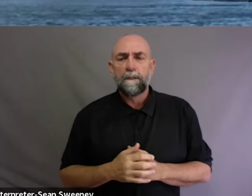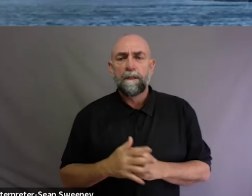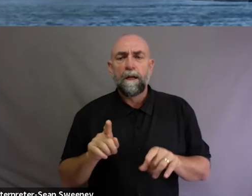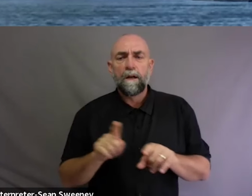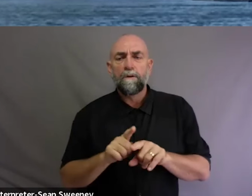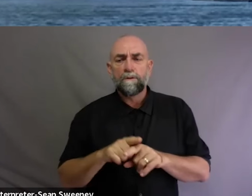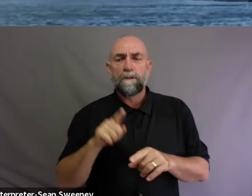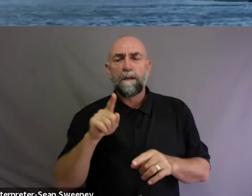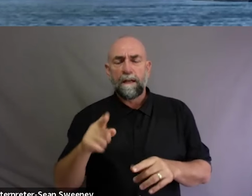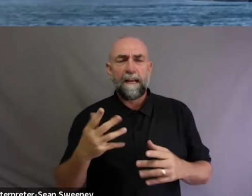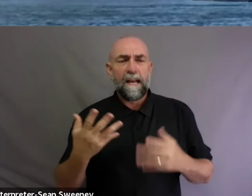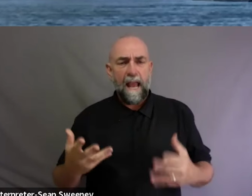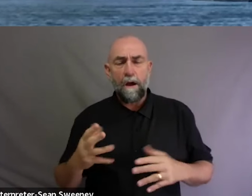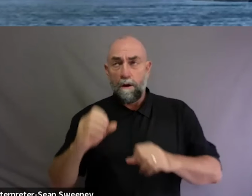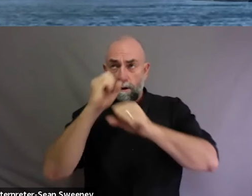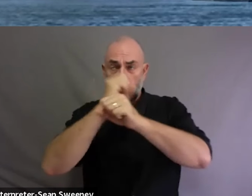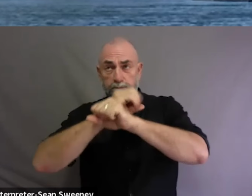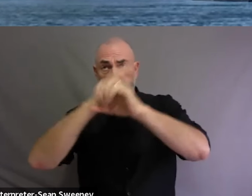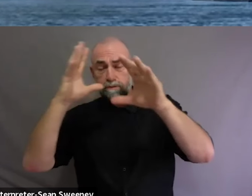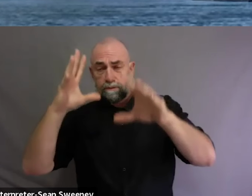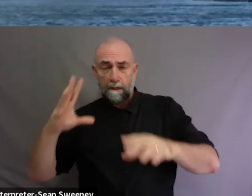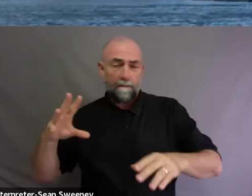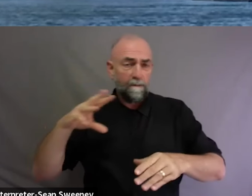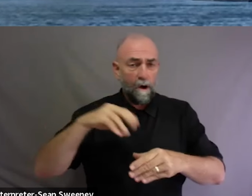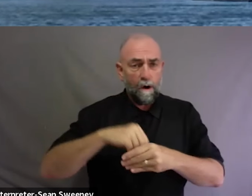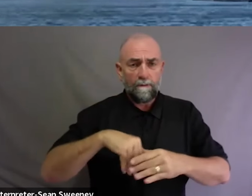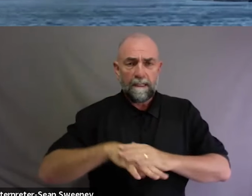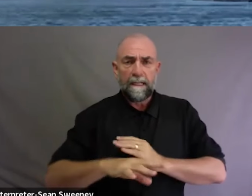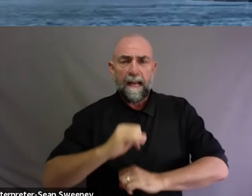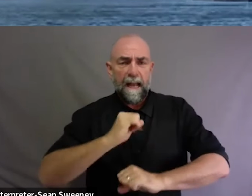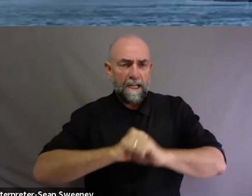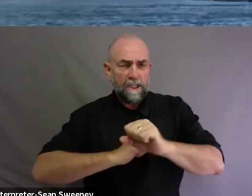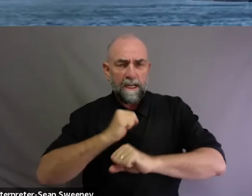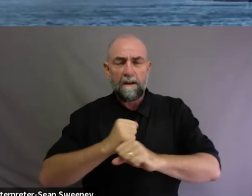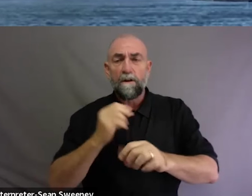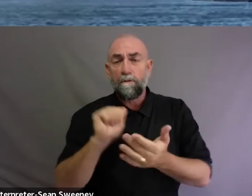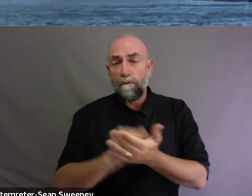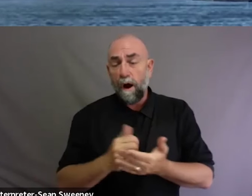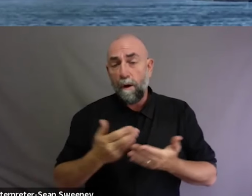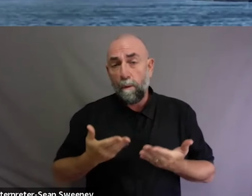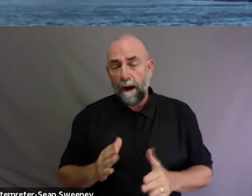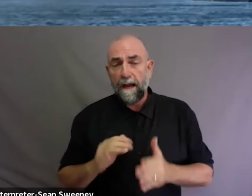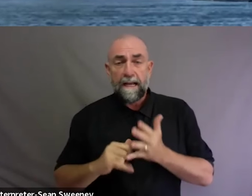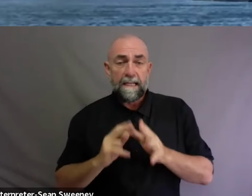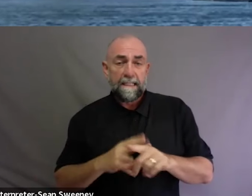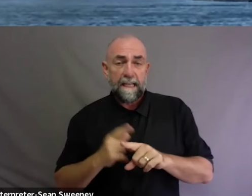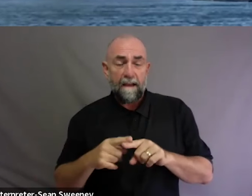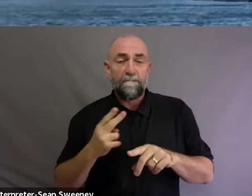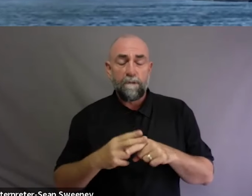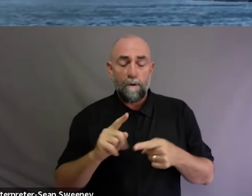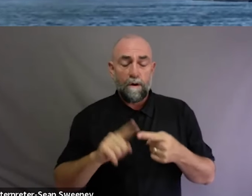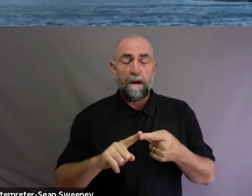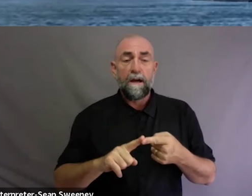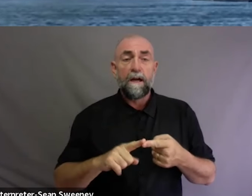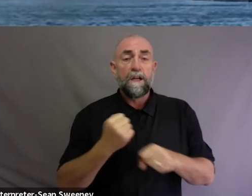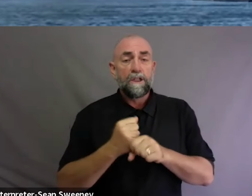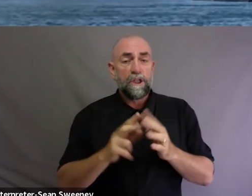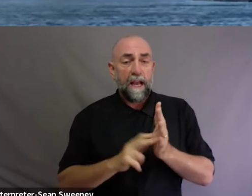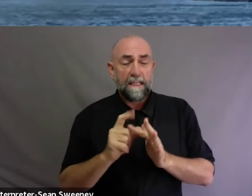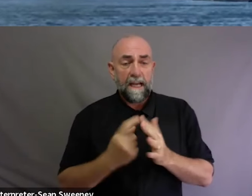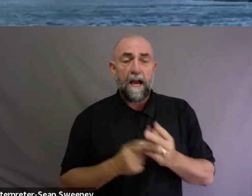into engineering courses in a safe manner, illustrated by 3 case studies on gender, cultural diversity,